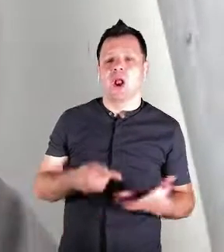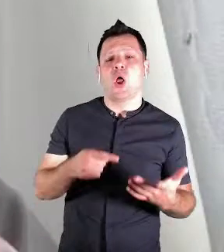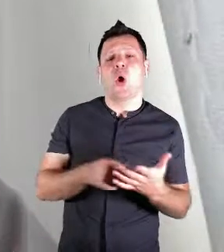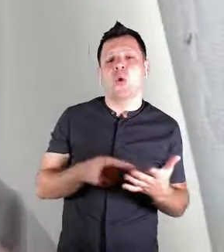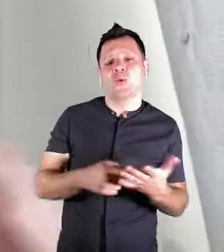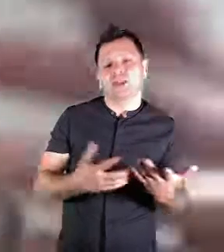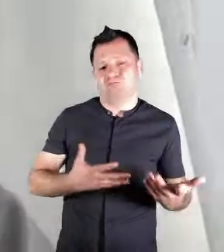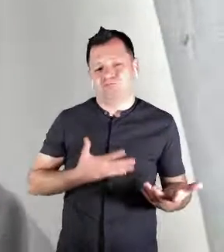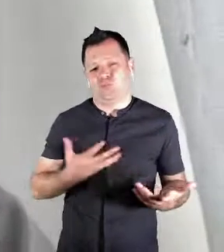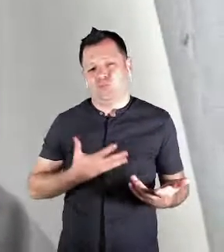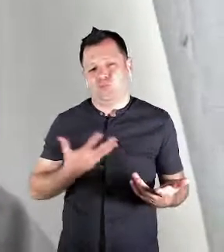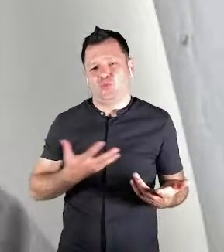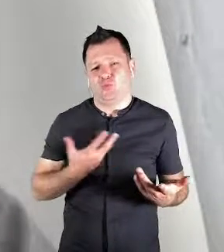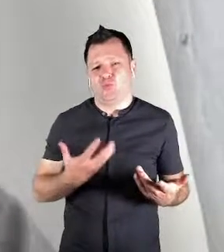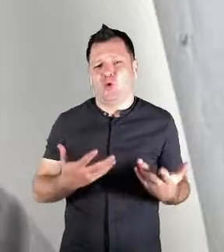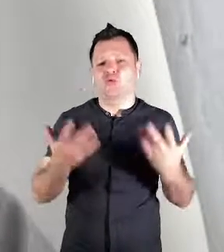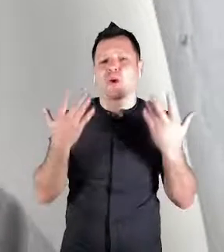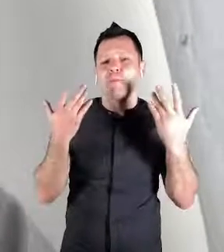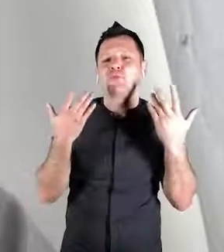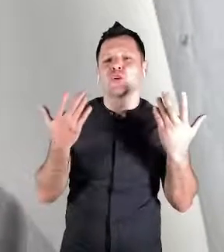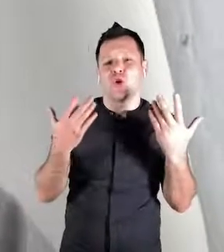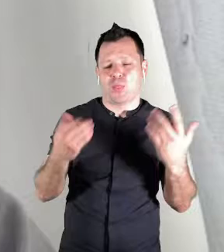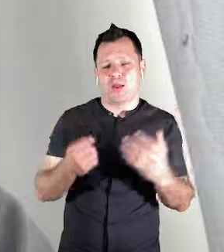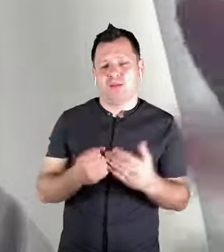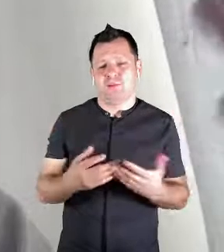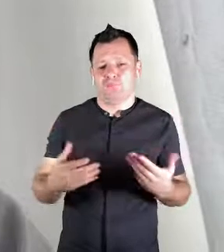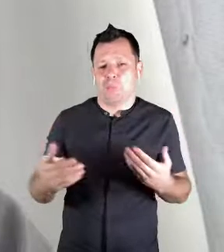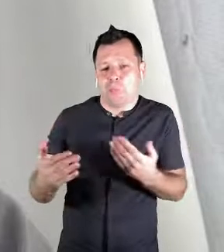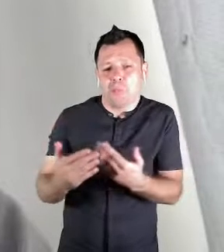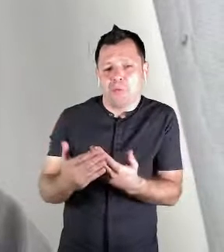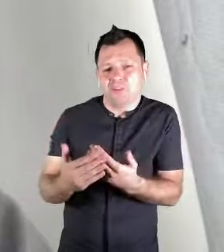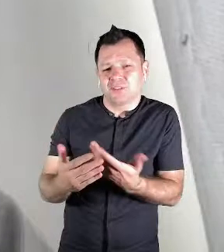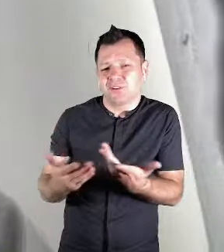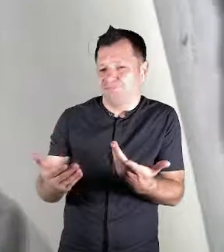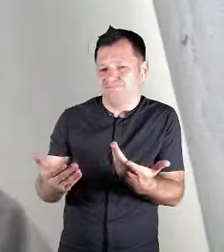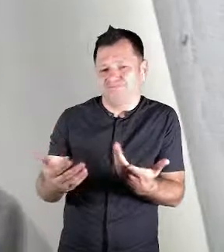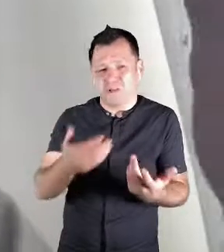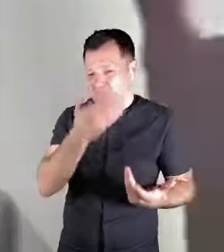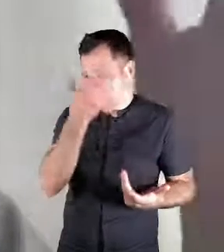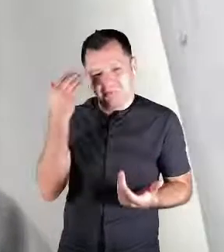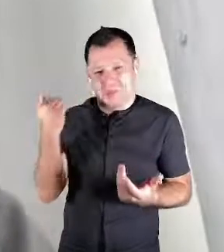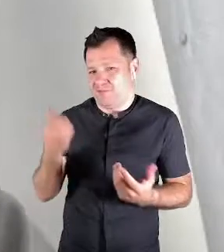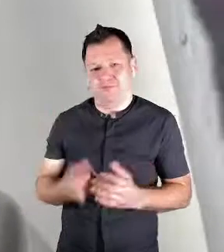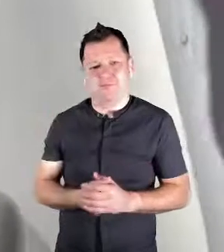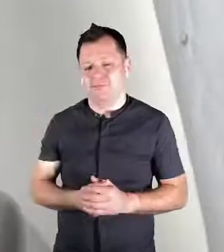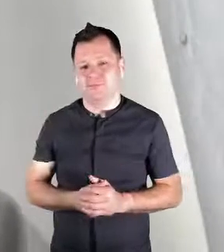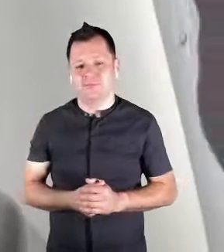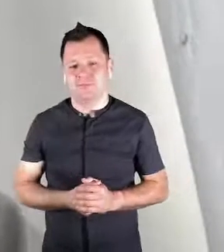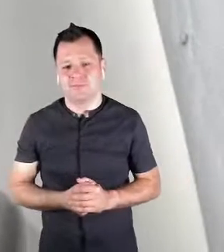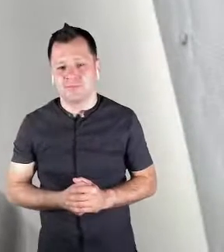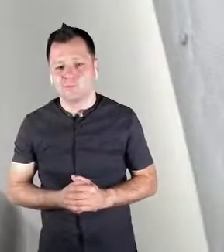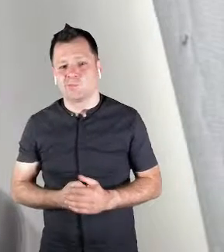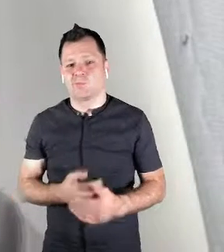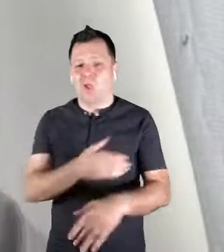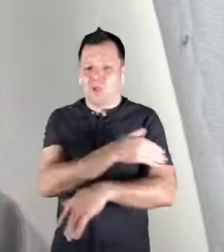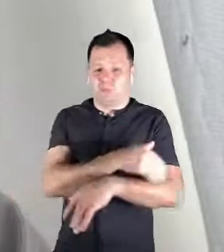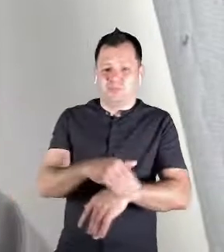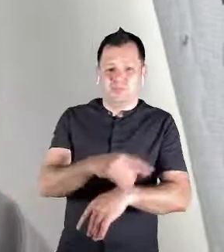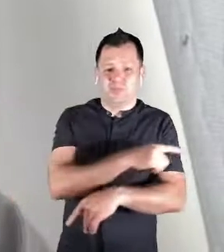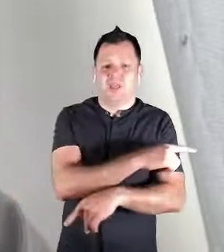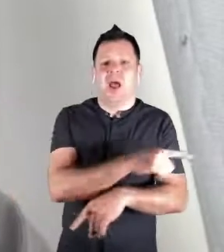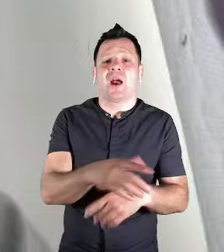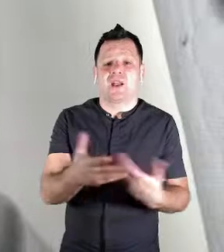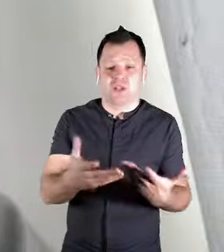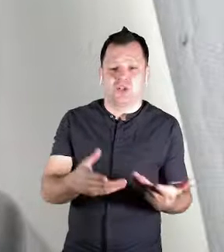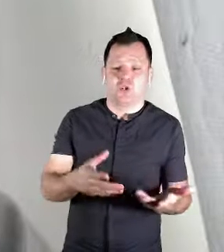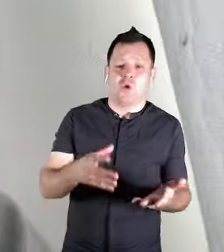Abroad and among the Swedes themselves, there is some kind of idealized image that we